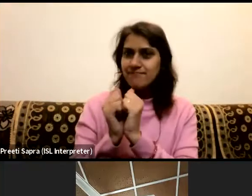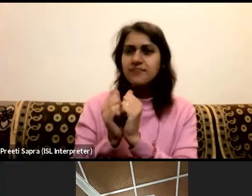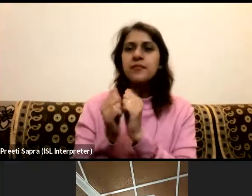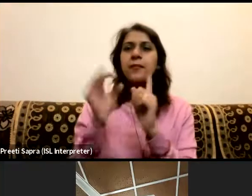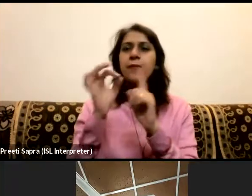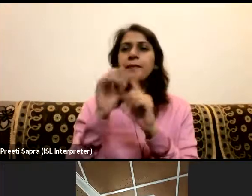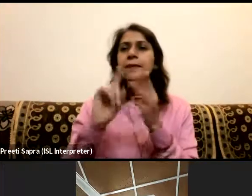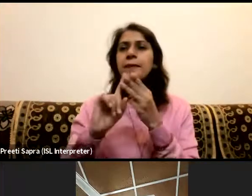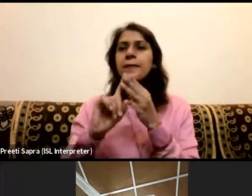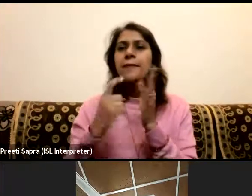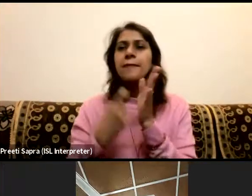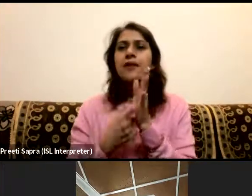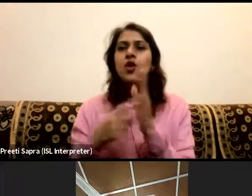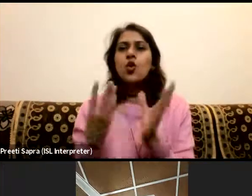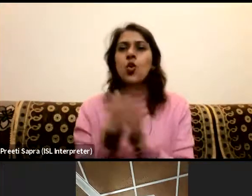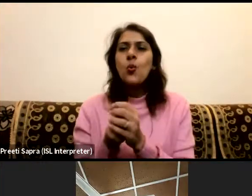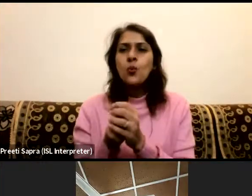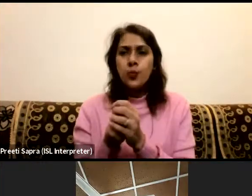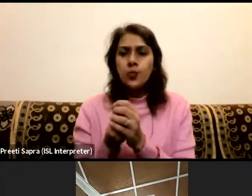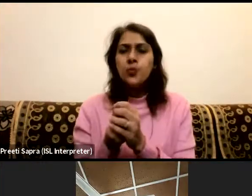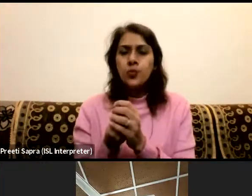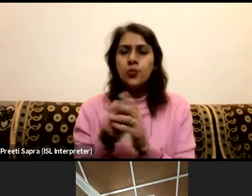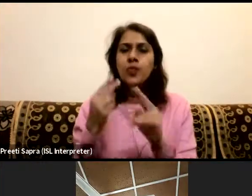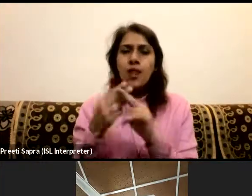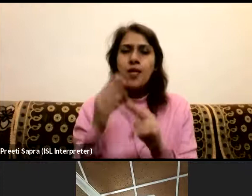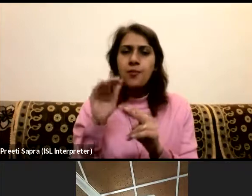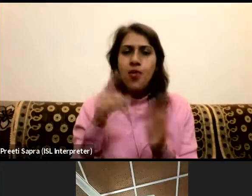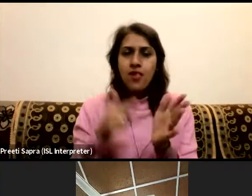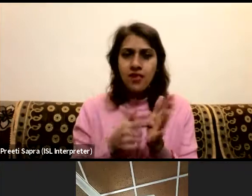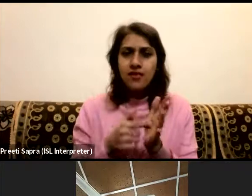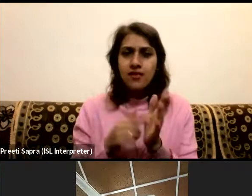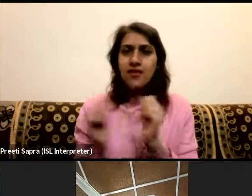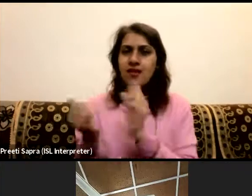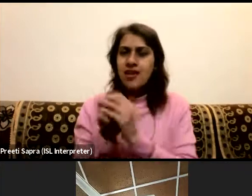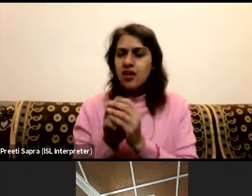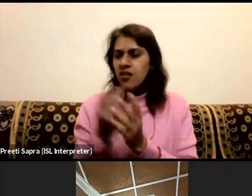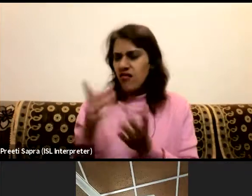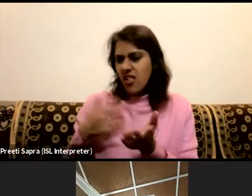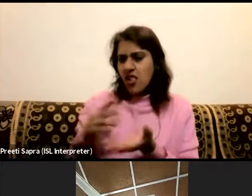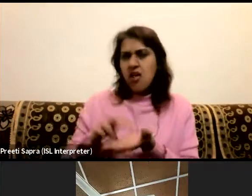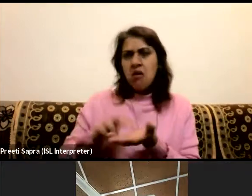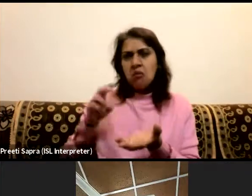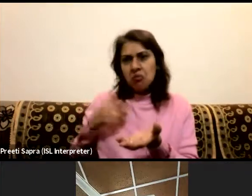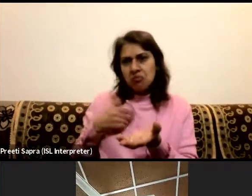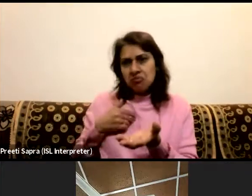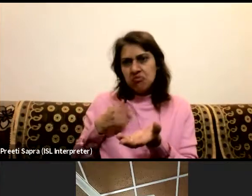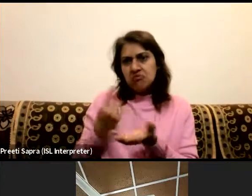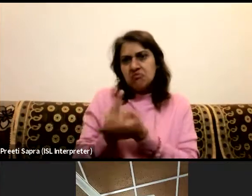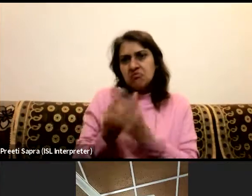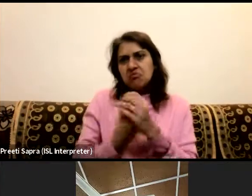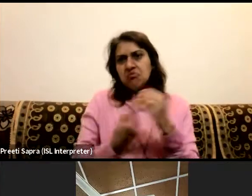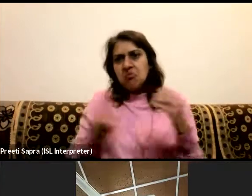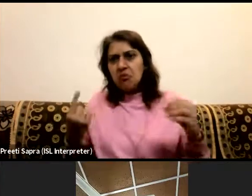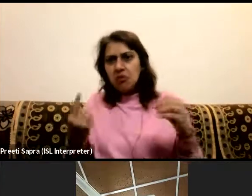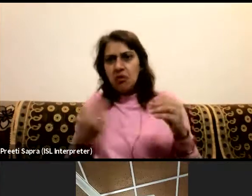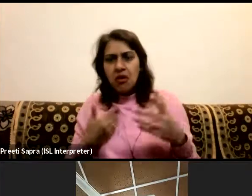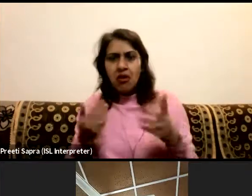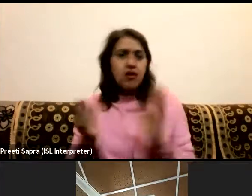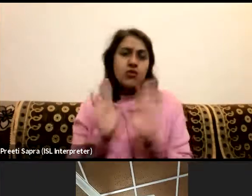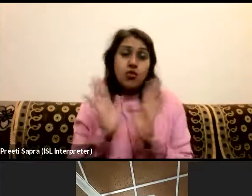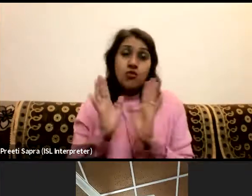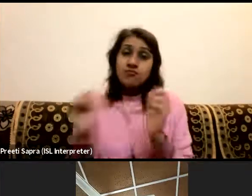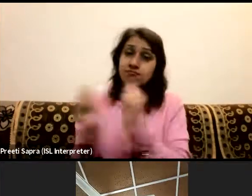company, so that integration happens more smoothly. The person doesn't feel left out. Person has a voice in the organization where the person